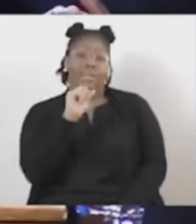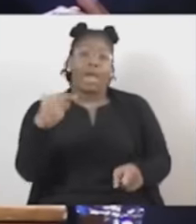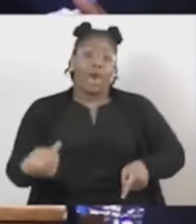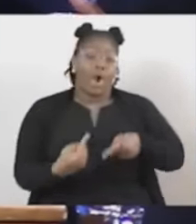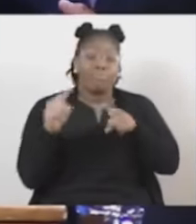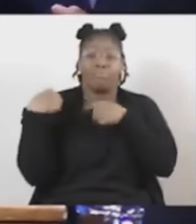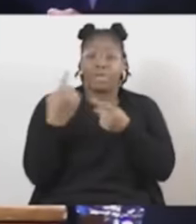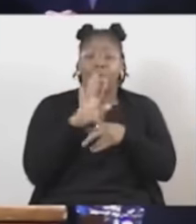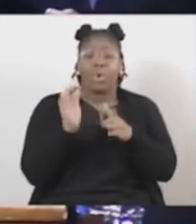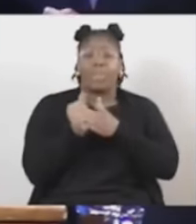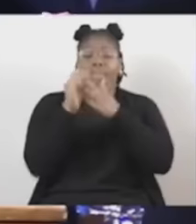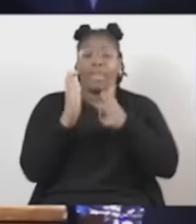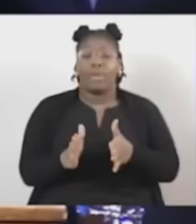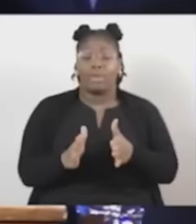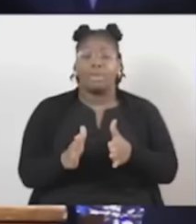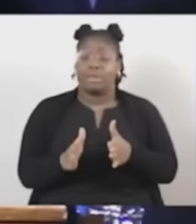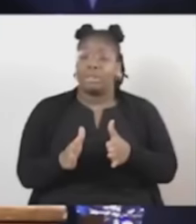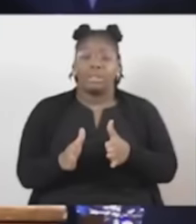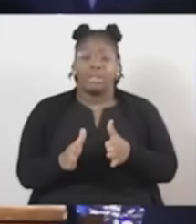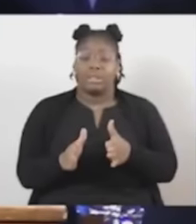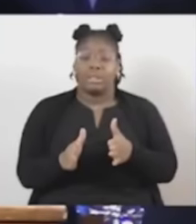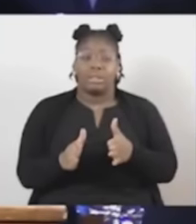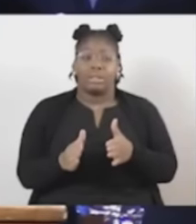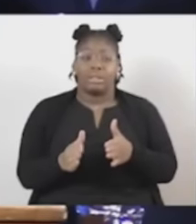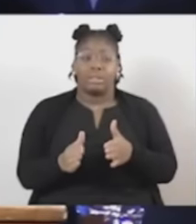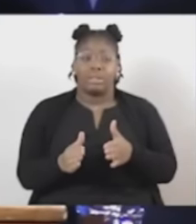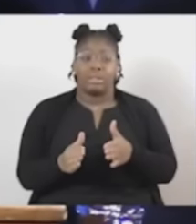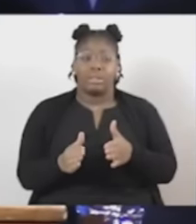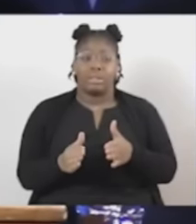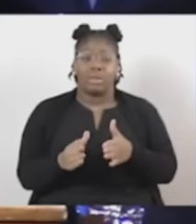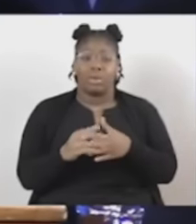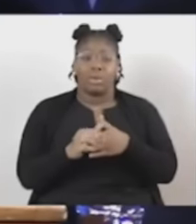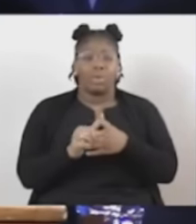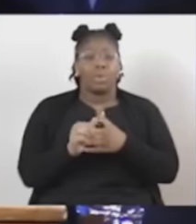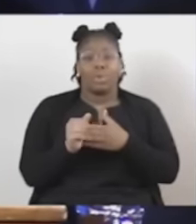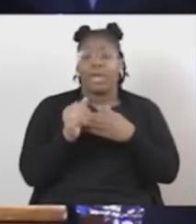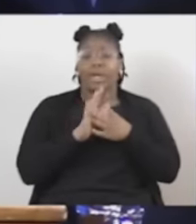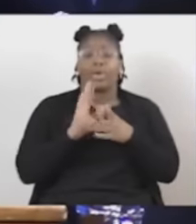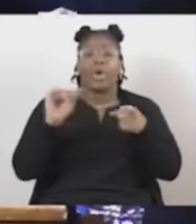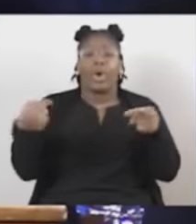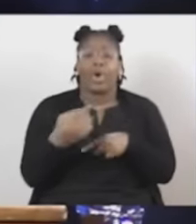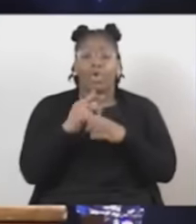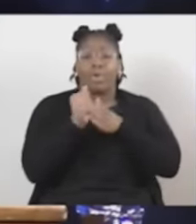leadership has to limp through the spiritual movement post my ascension.